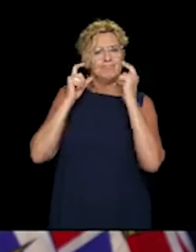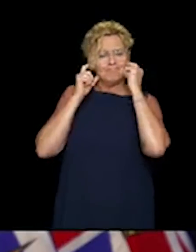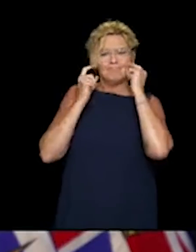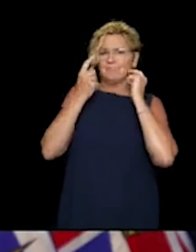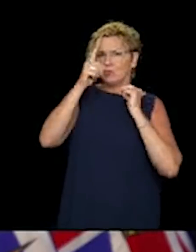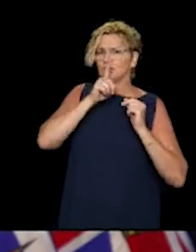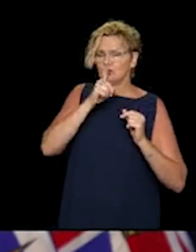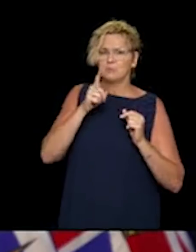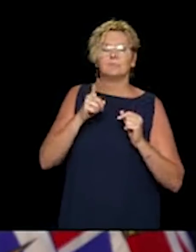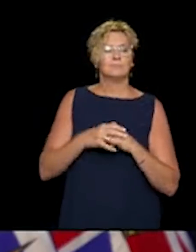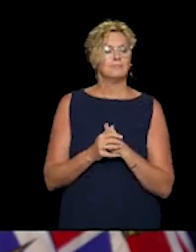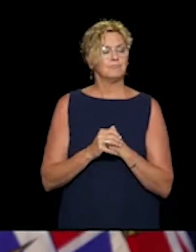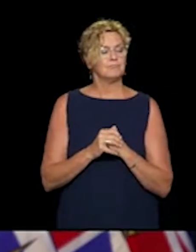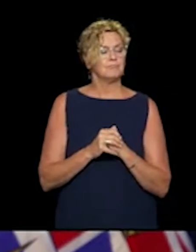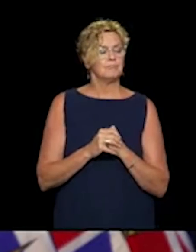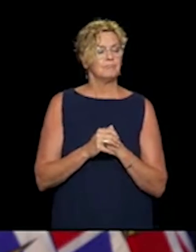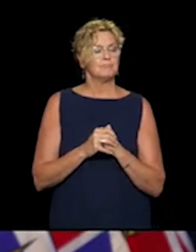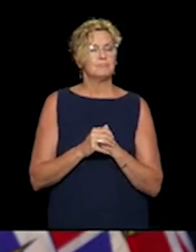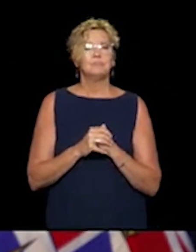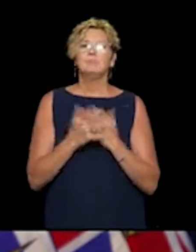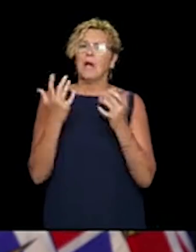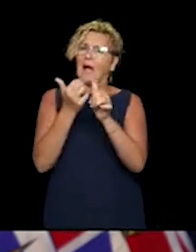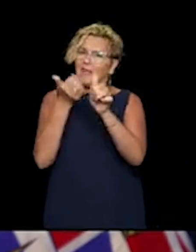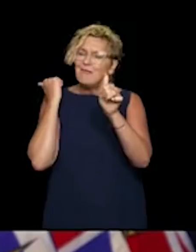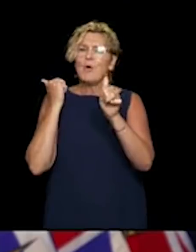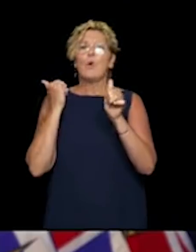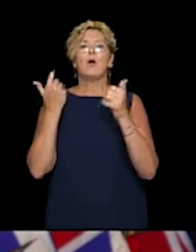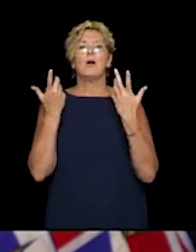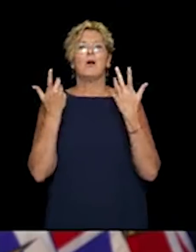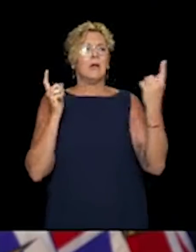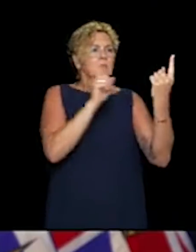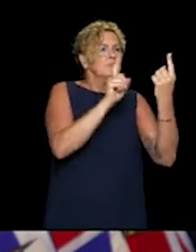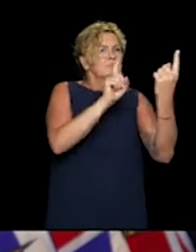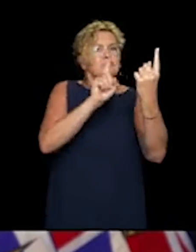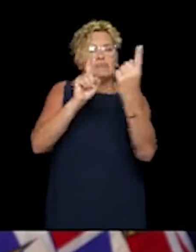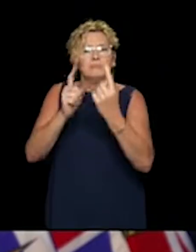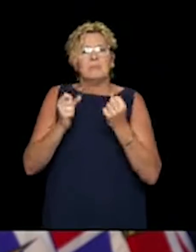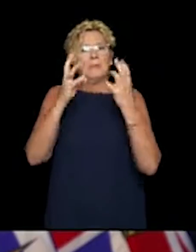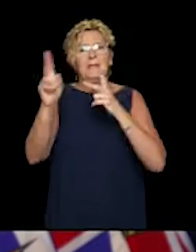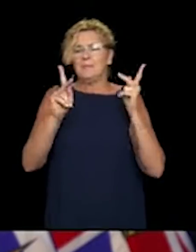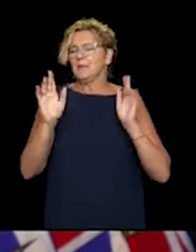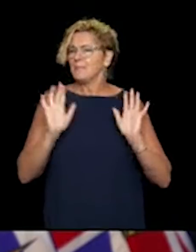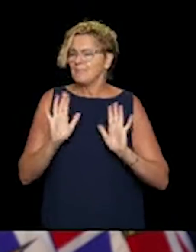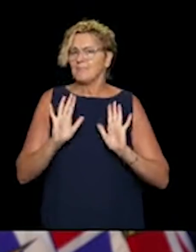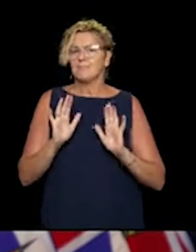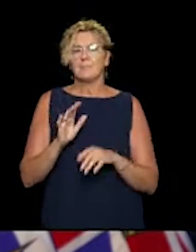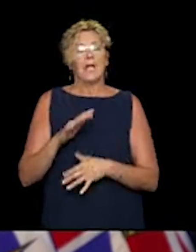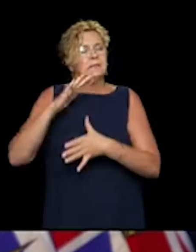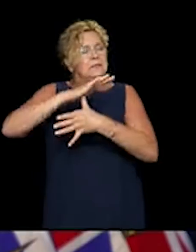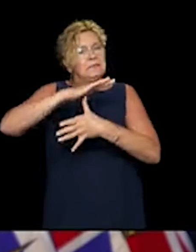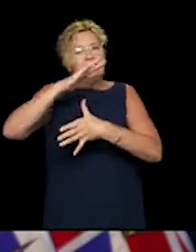Particularly when we're around people that we don't know, and avoiding those face-to-face contacts. It means always,